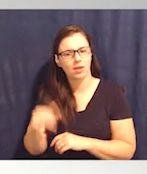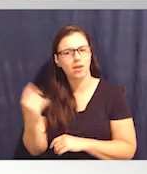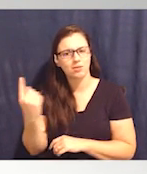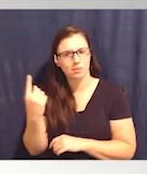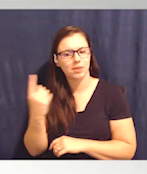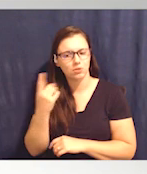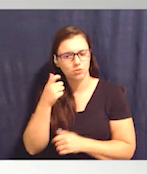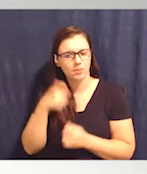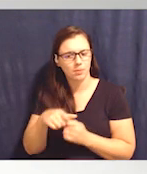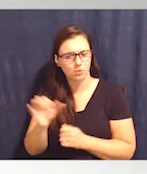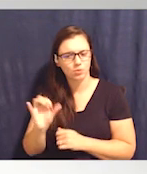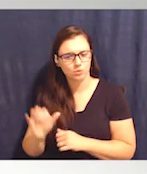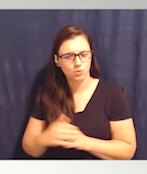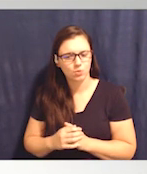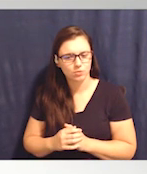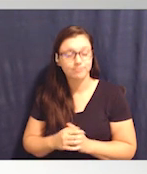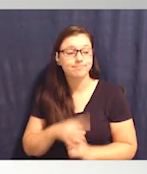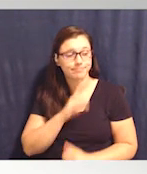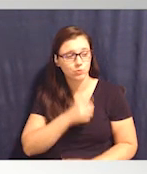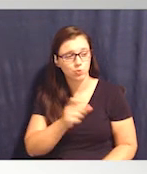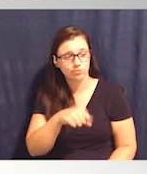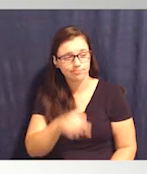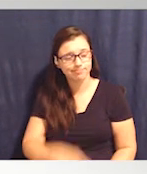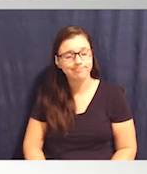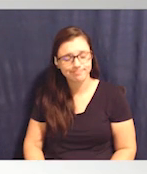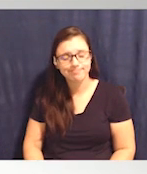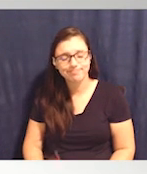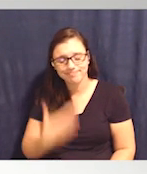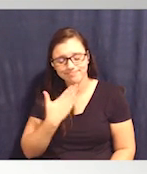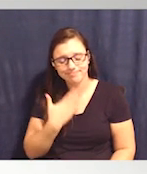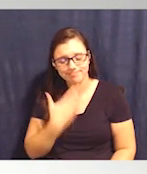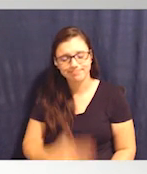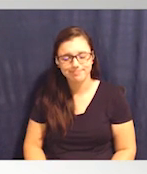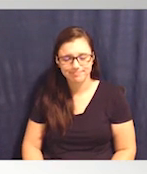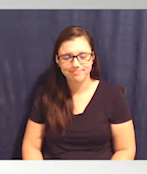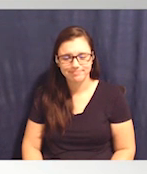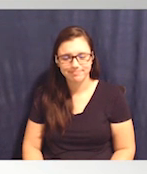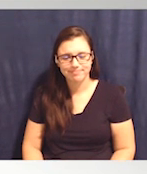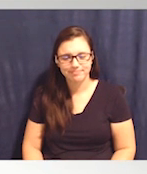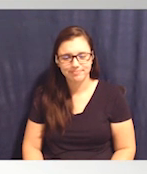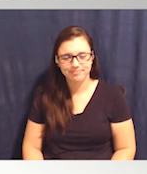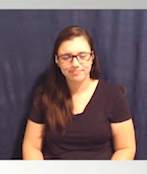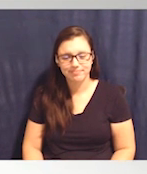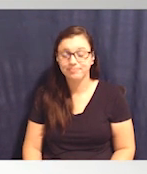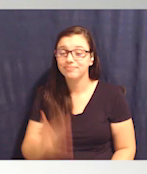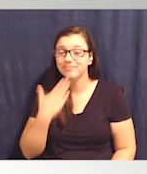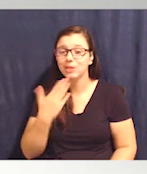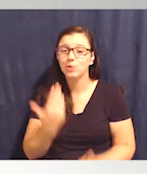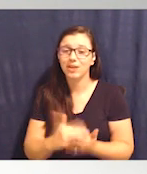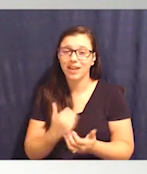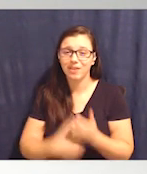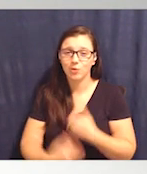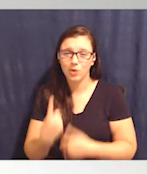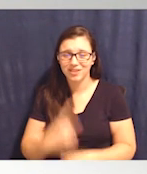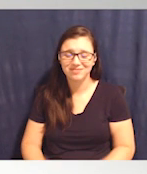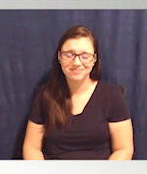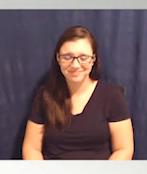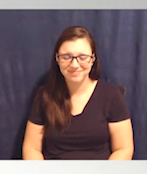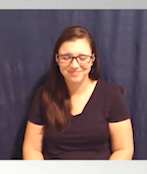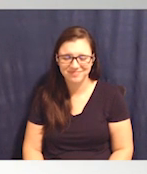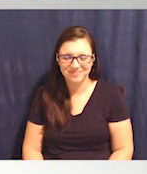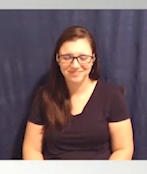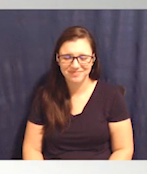Very true. True. Thank you. Thank you again, everybody. Take care.